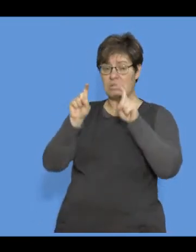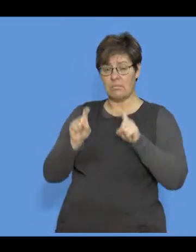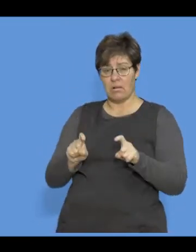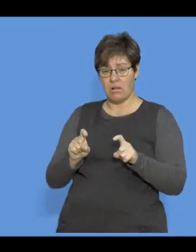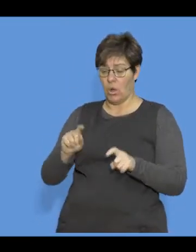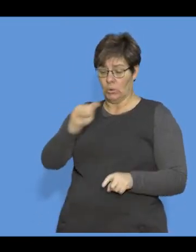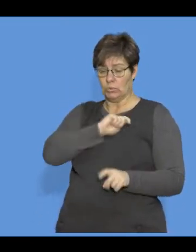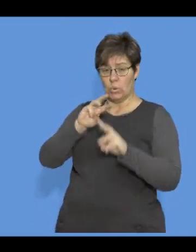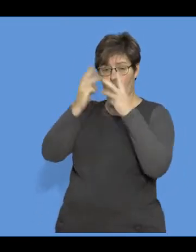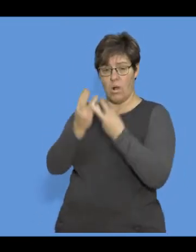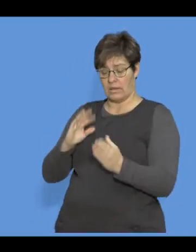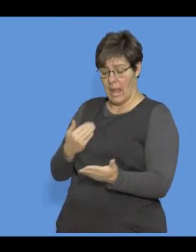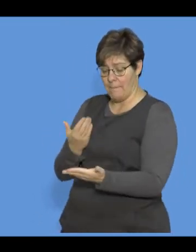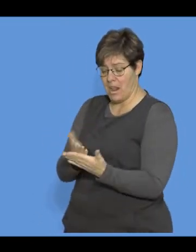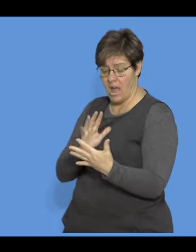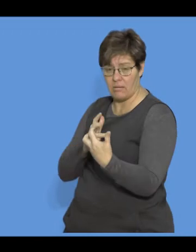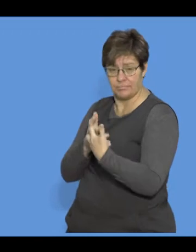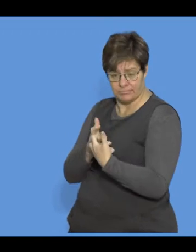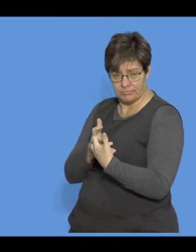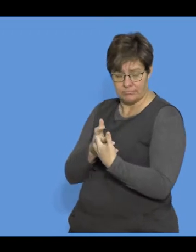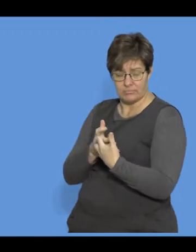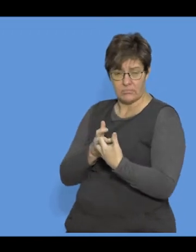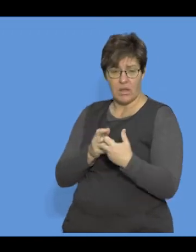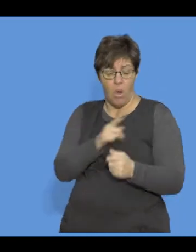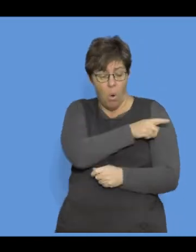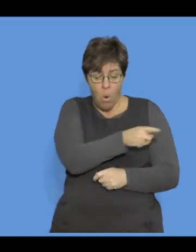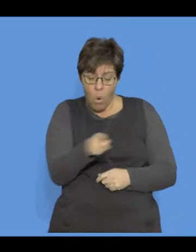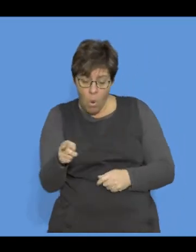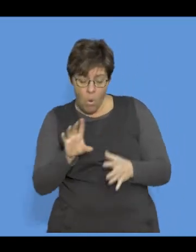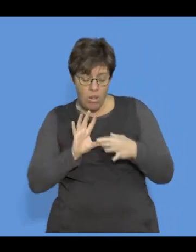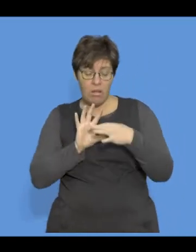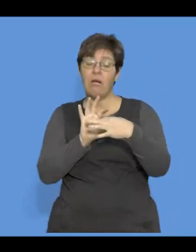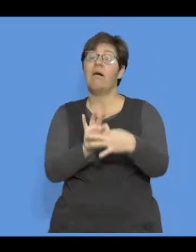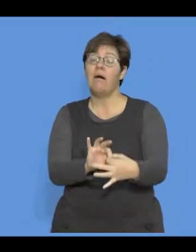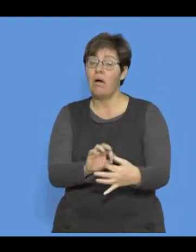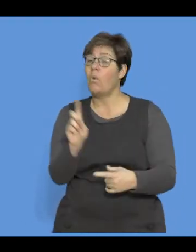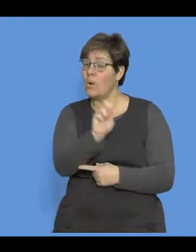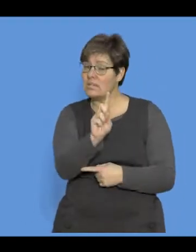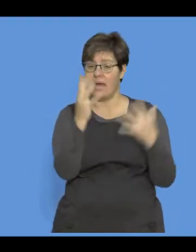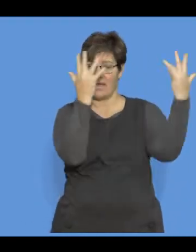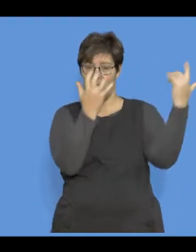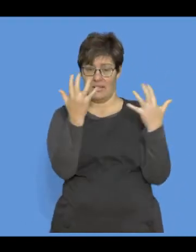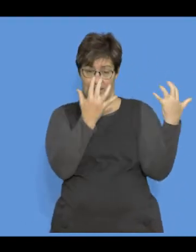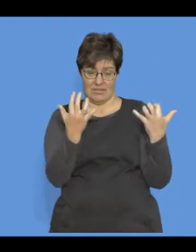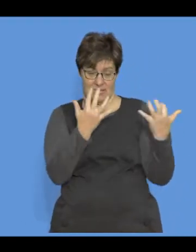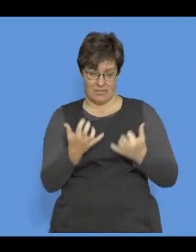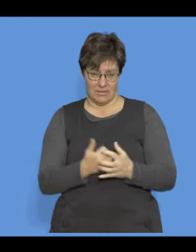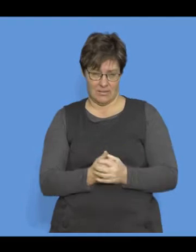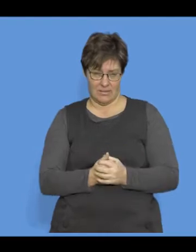real-world situations, and they all lead in some way or another to calculations.